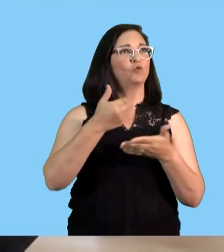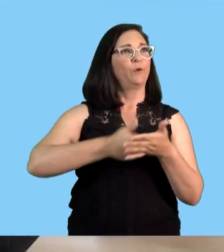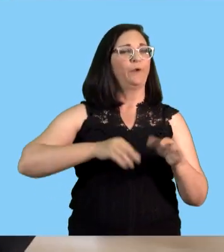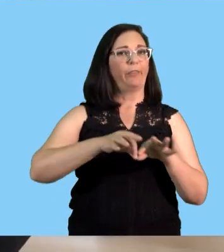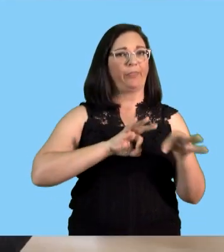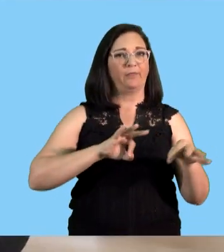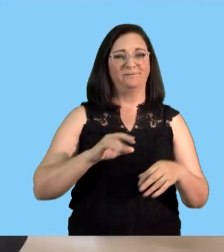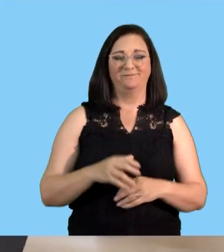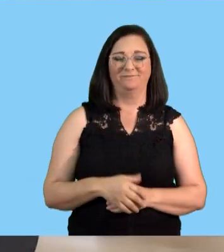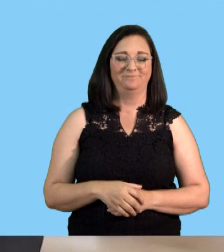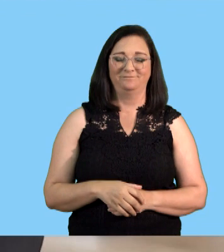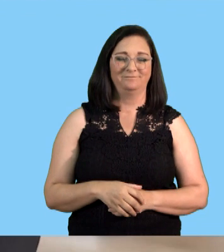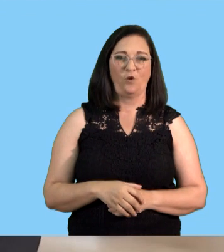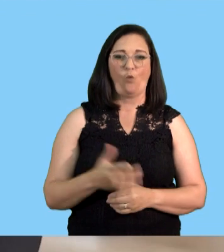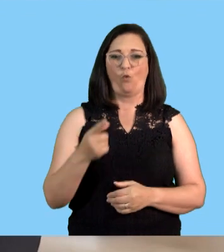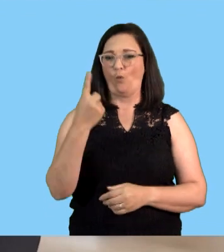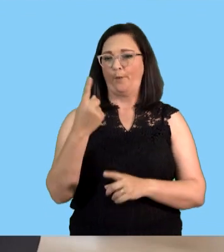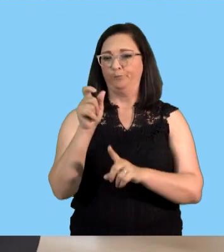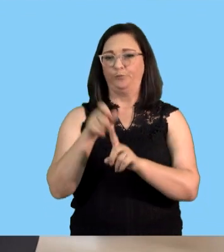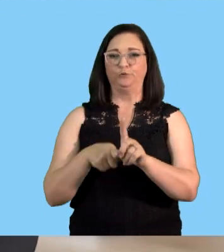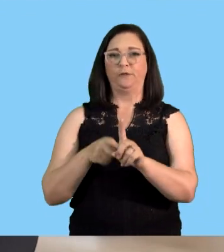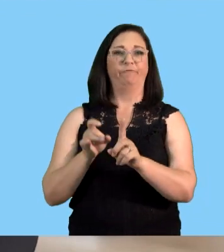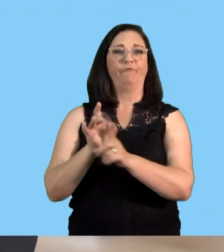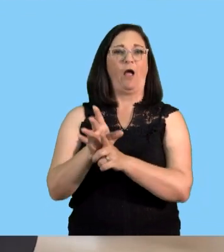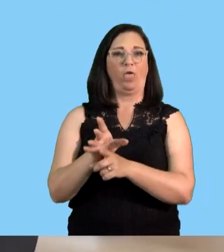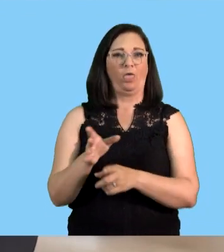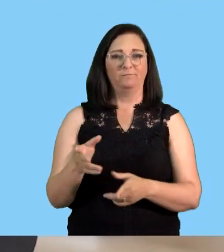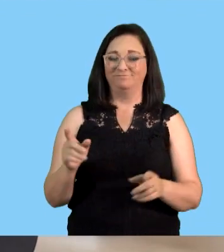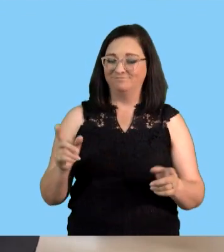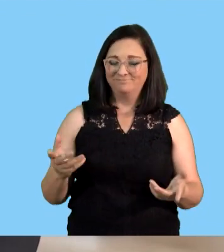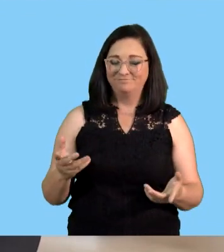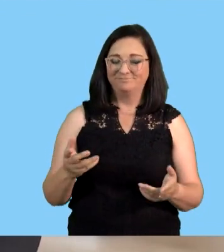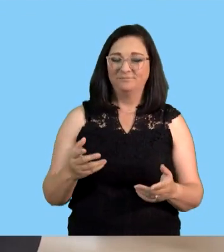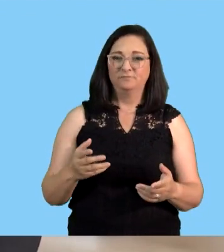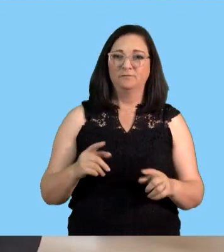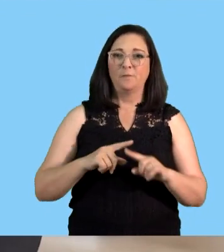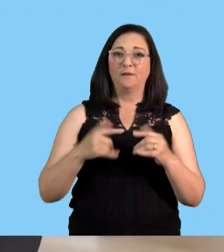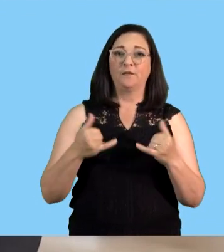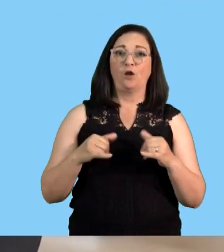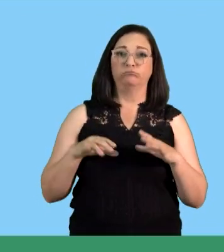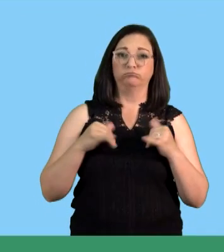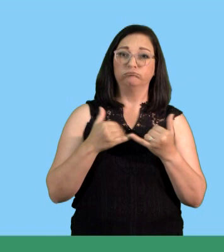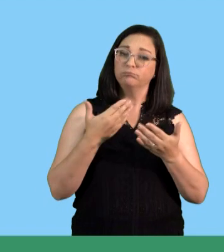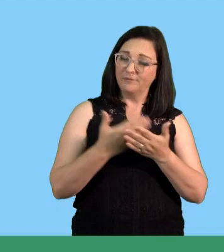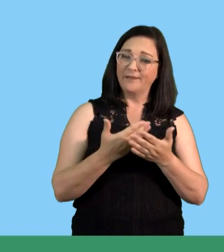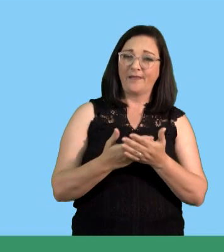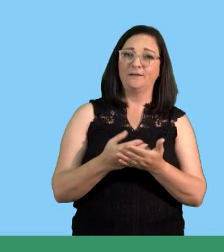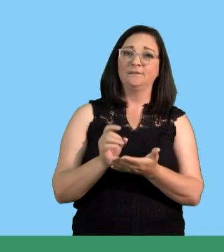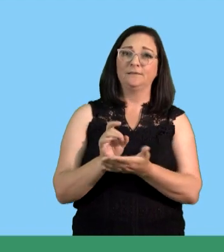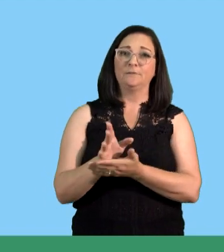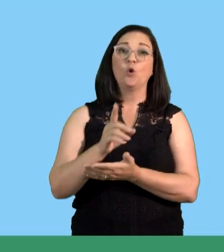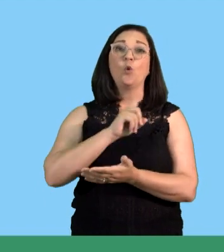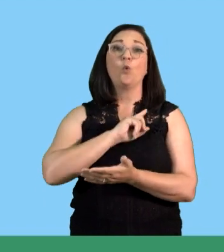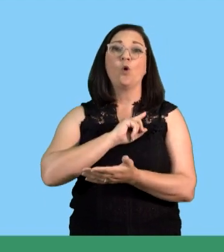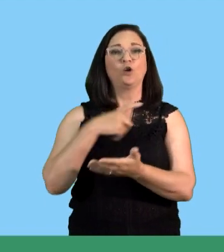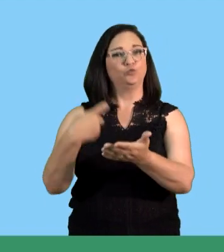the contract or fire a person. What needs to happen? So the employer may dismiss an